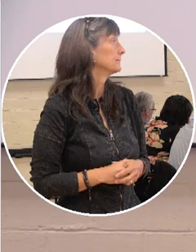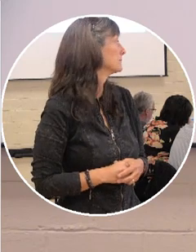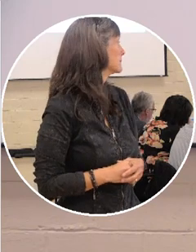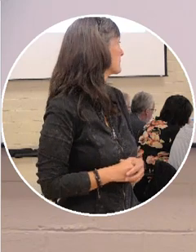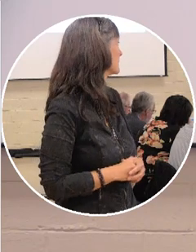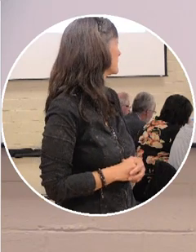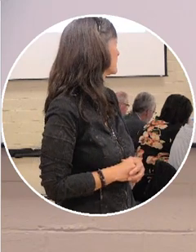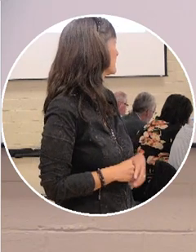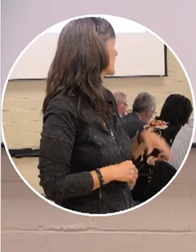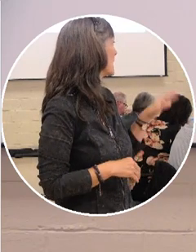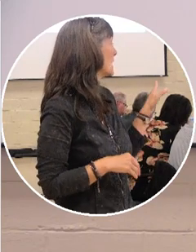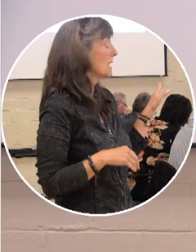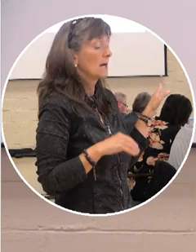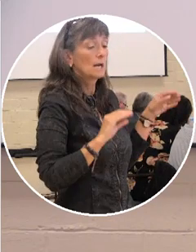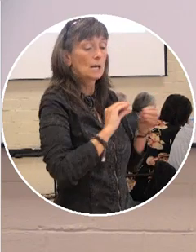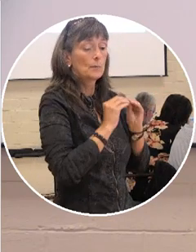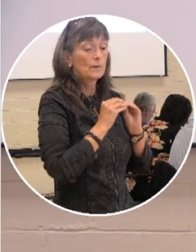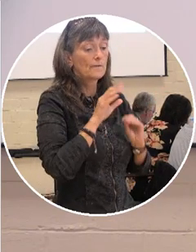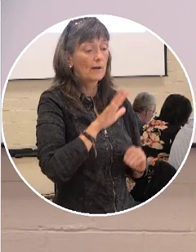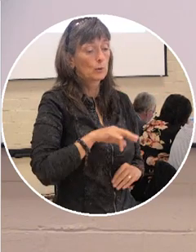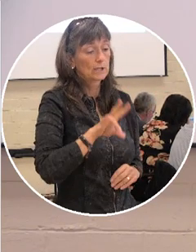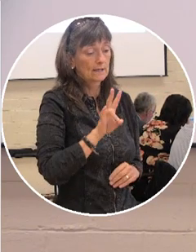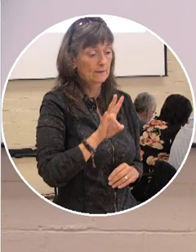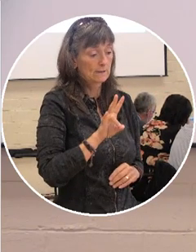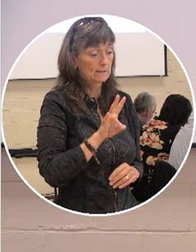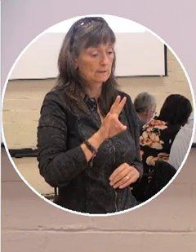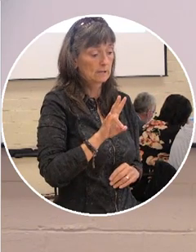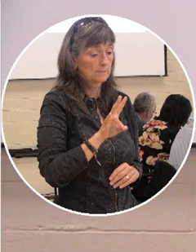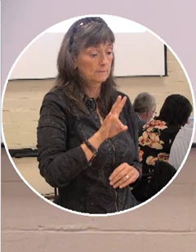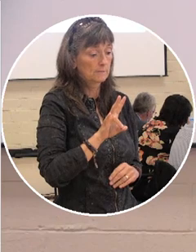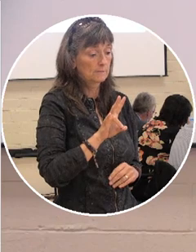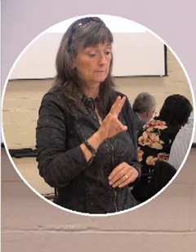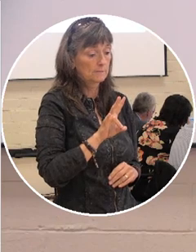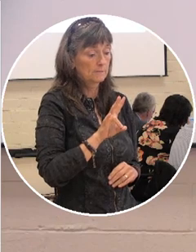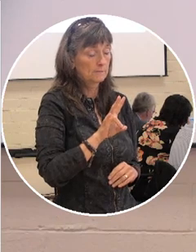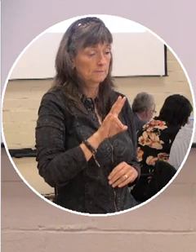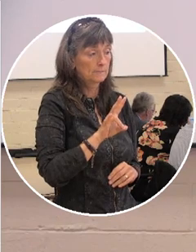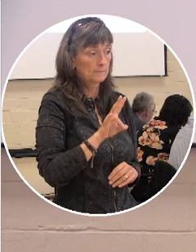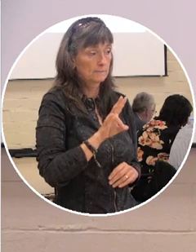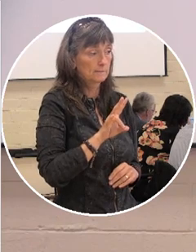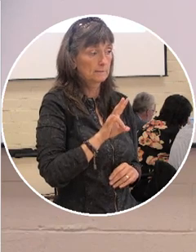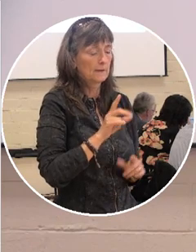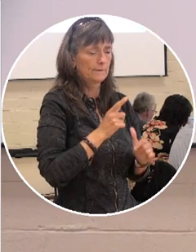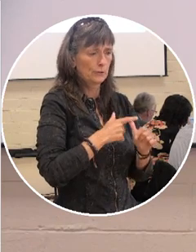Item 5.7, the chair spoke to, but before I